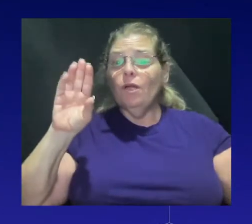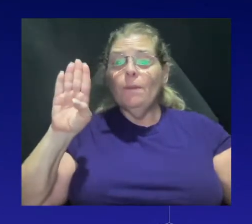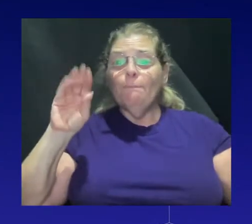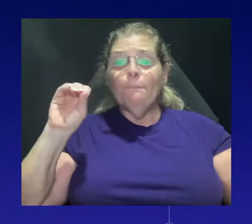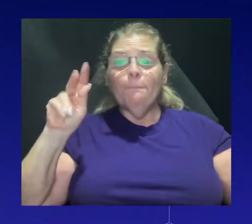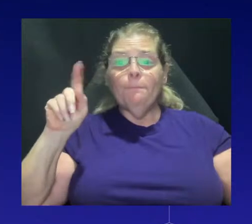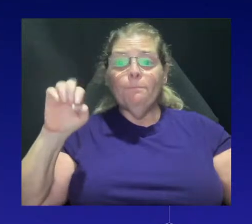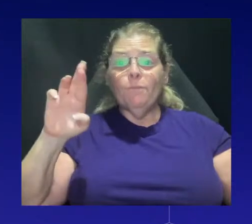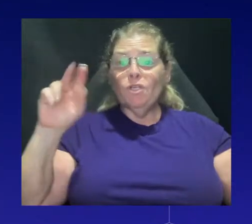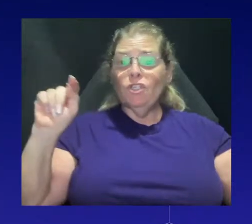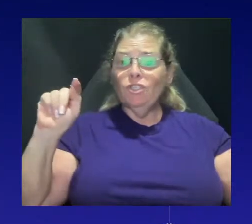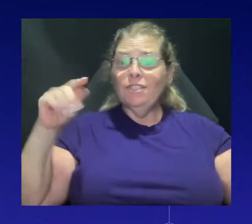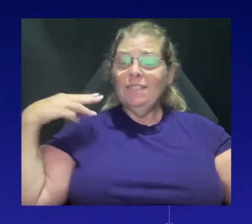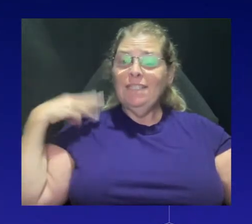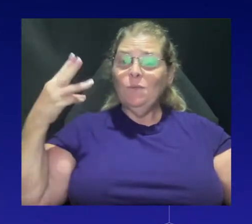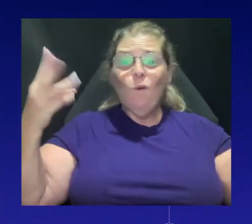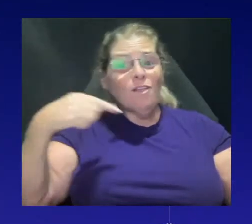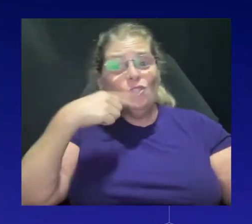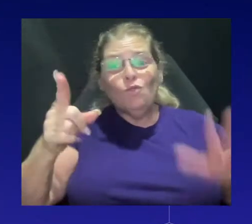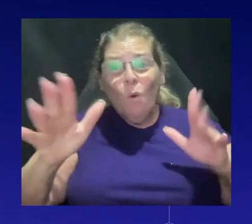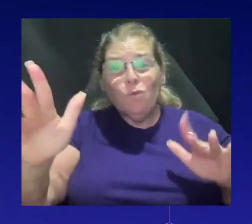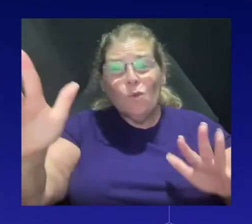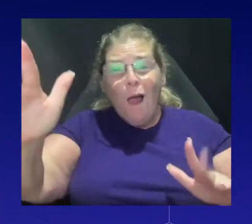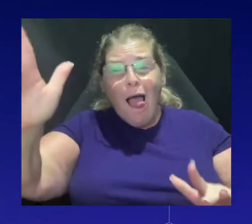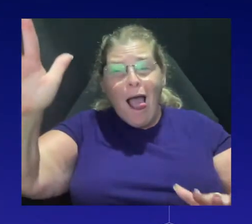way back in the day.